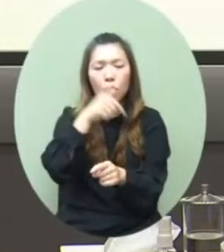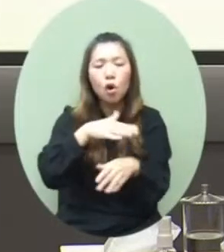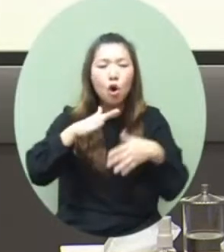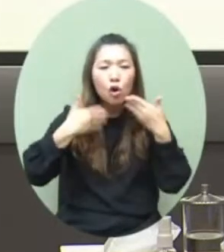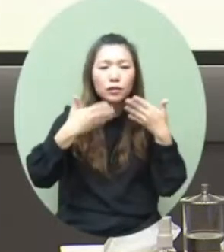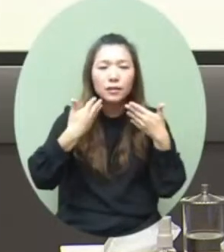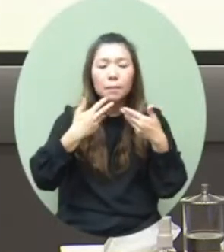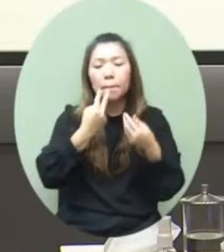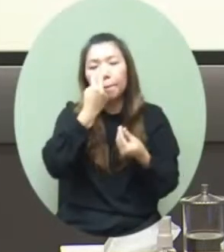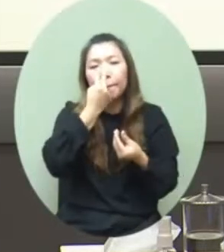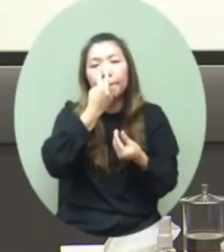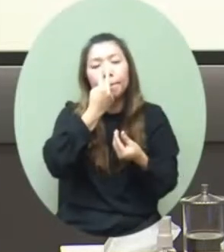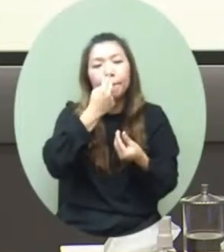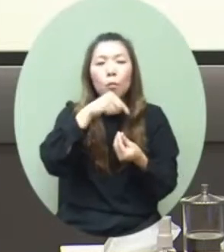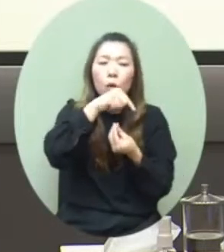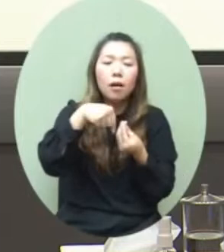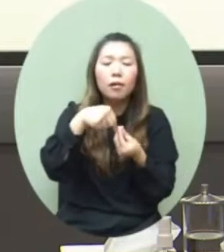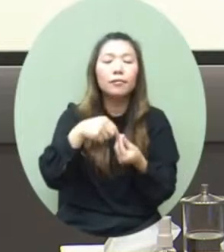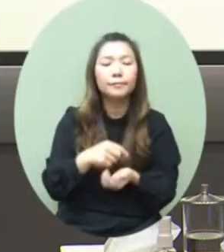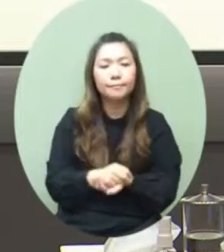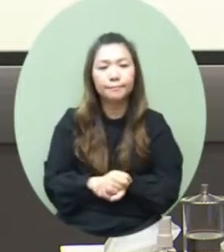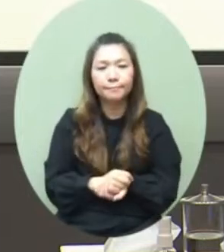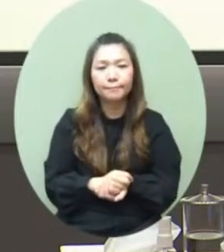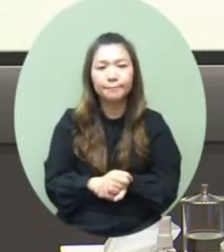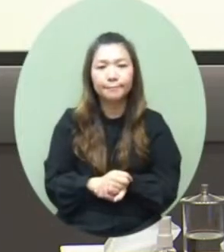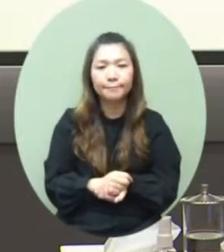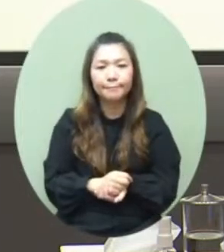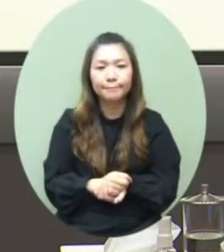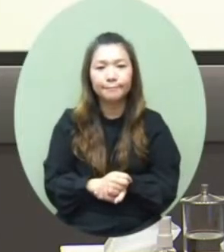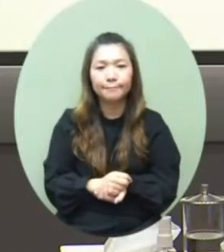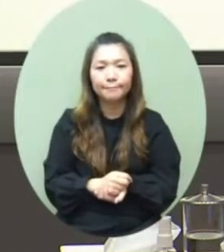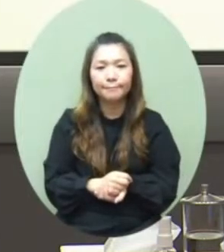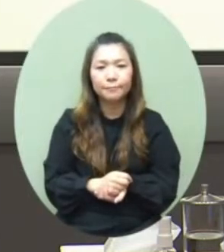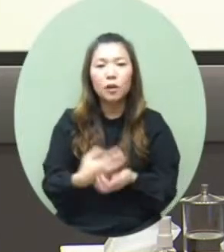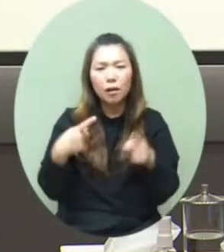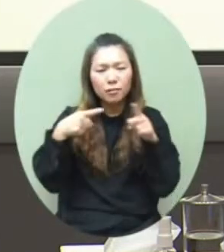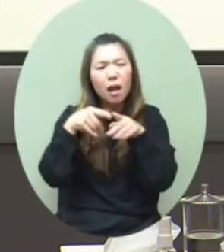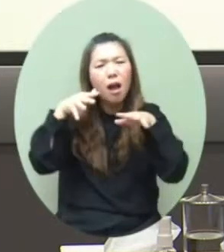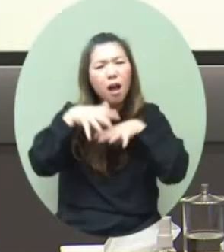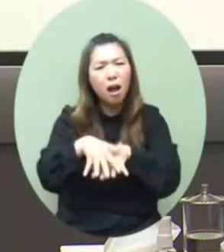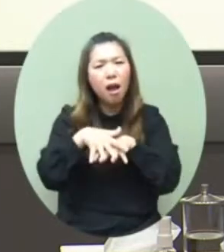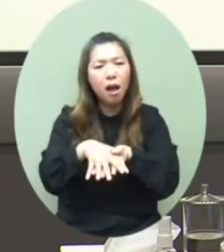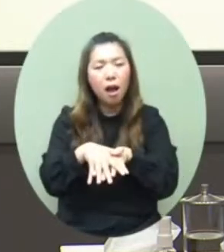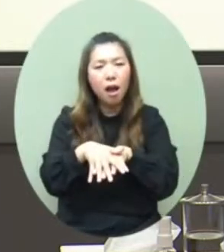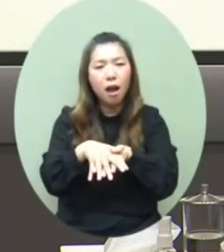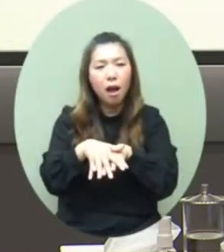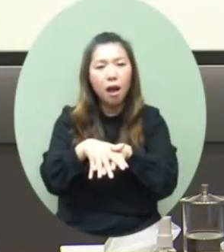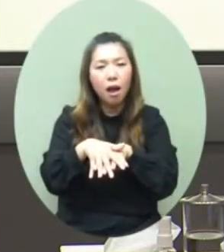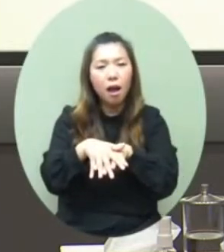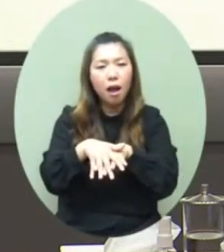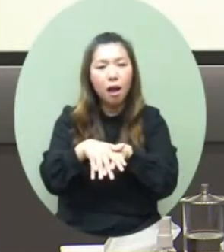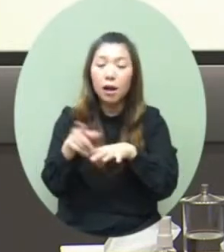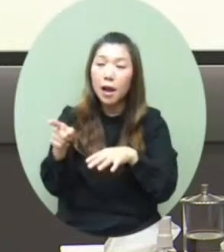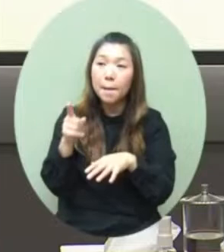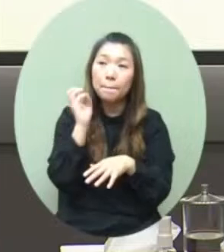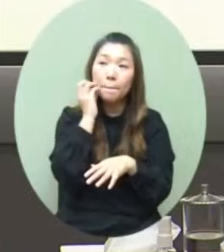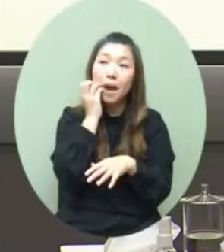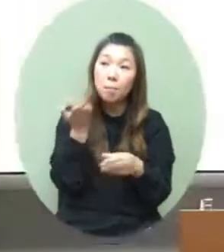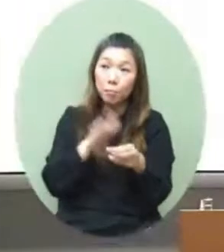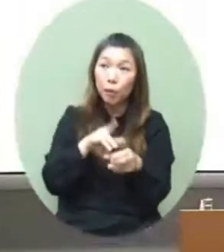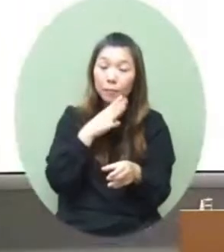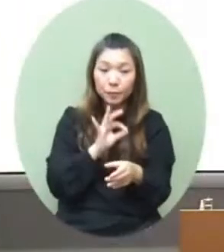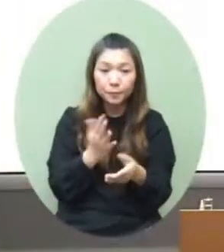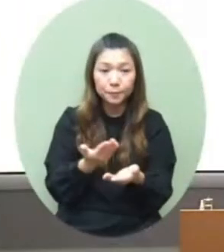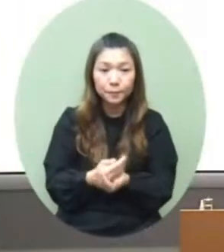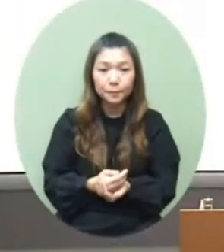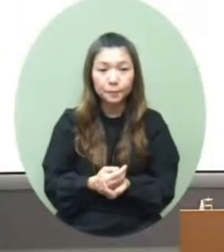this is different from the Hong Kong Harbour Fest in terms of scale and nature, and this is for all Hong Kong people to